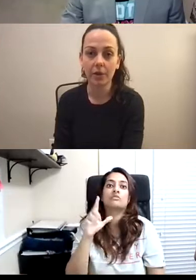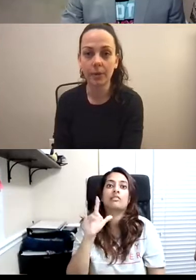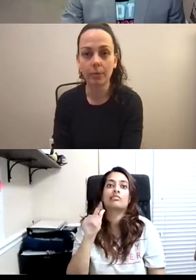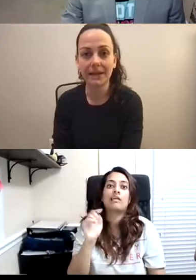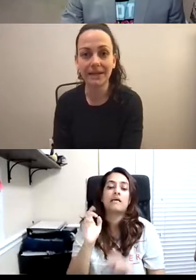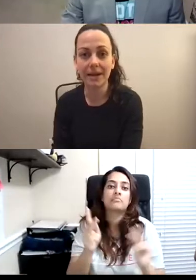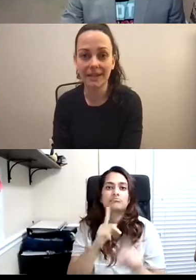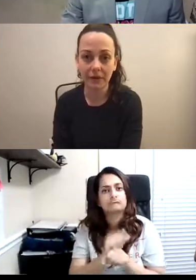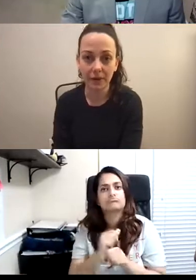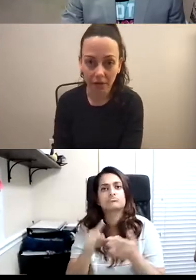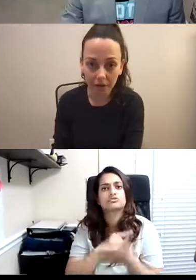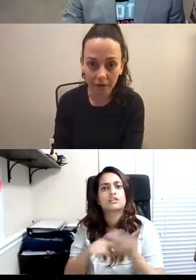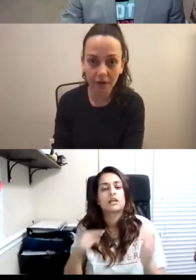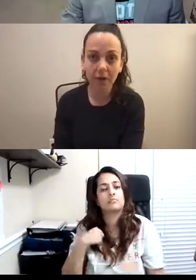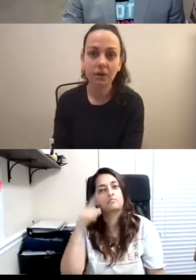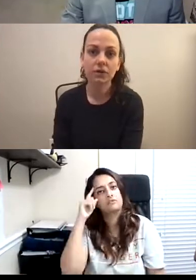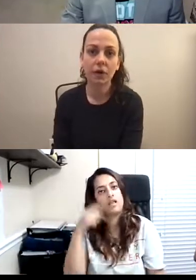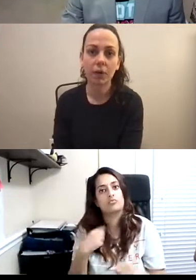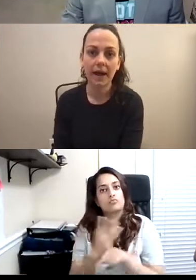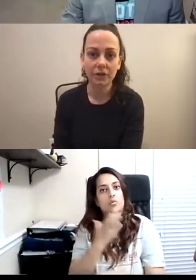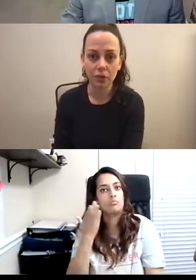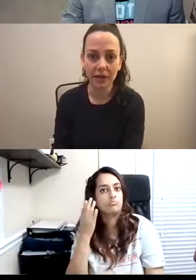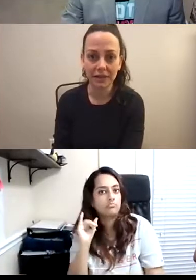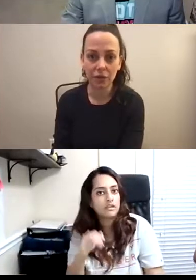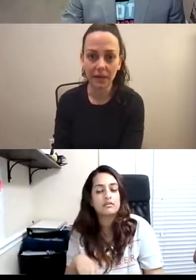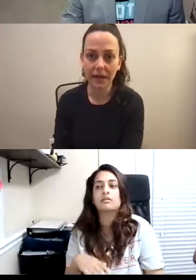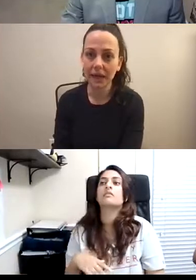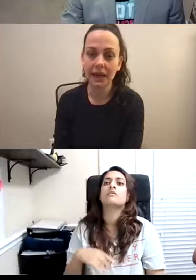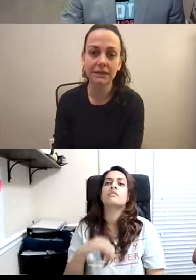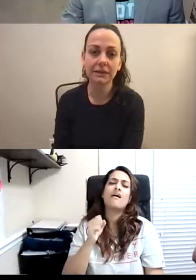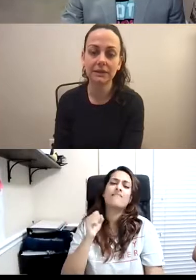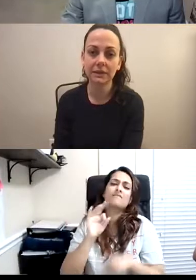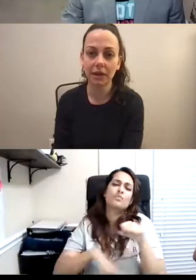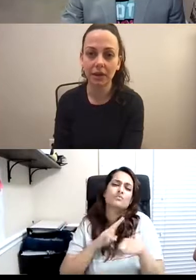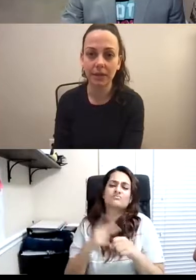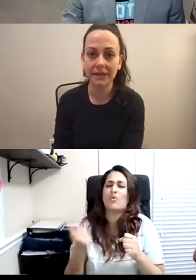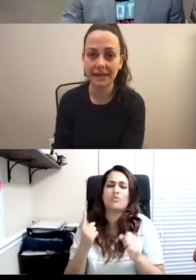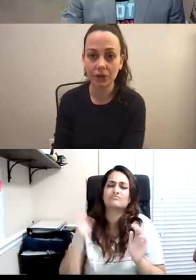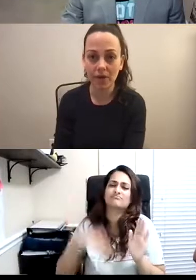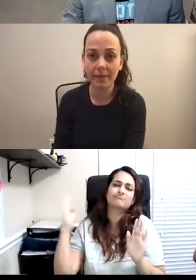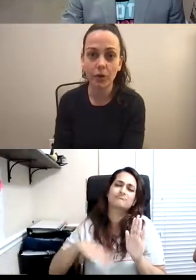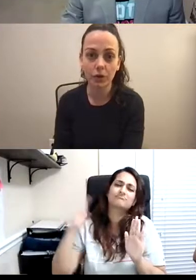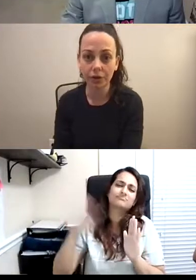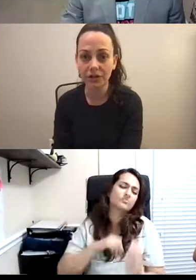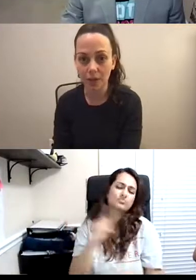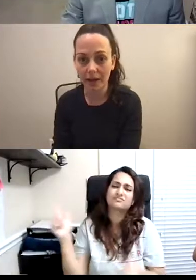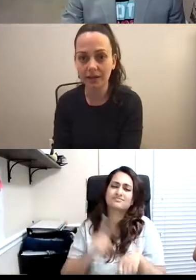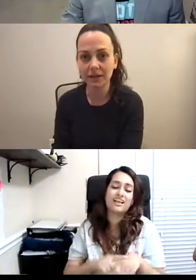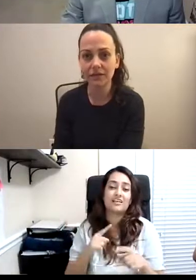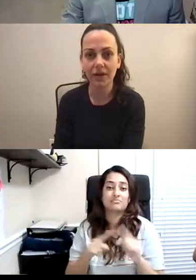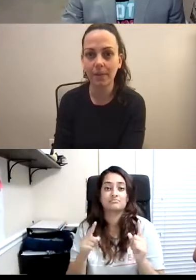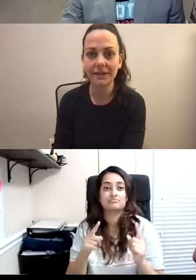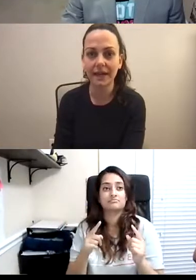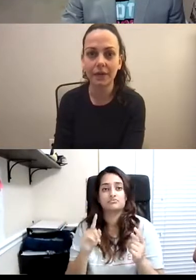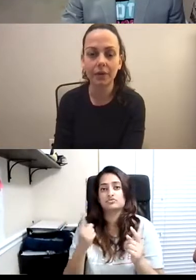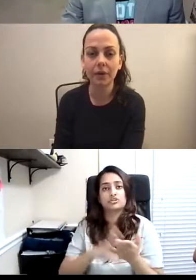then other people because I'm not deaf enough. So I do get discriminated against because I do have my cochlear as well. It's